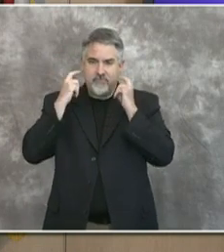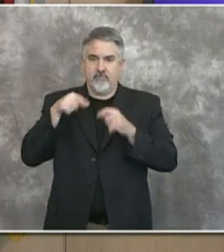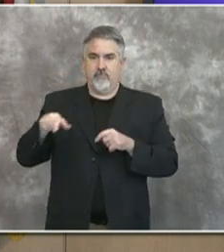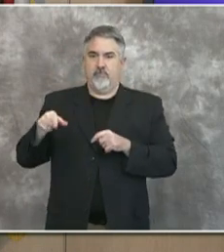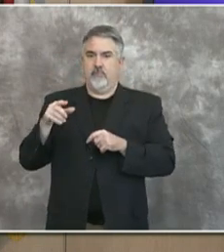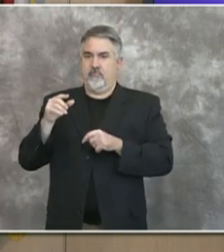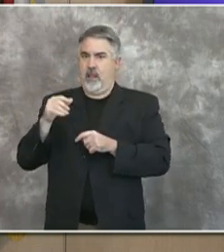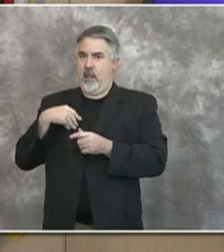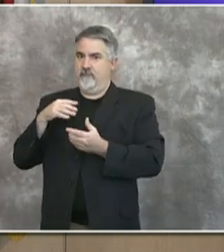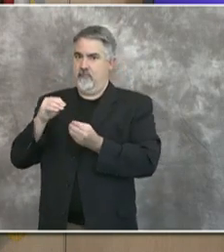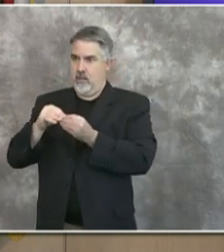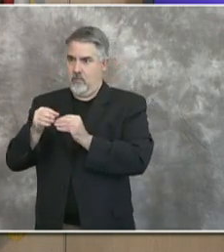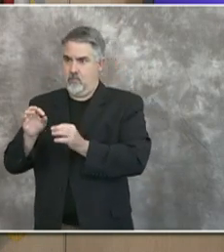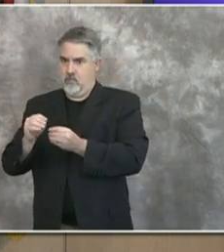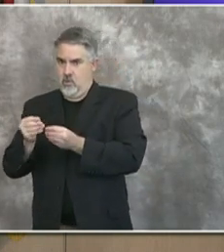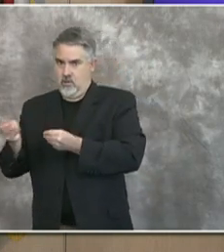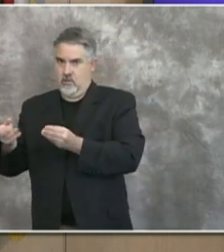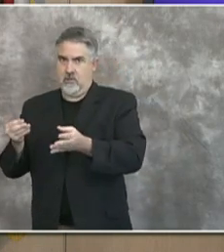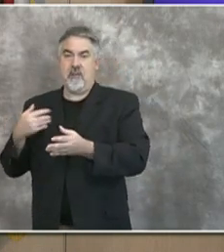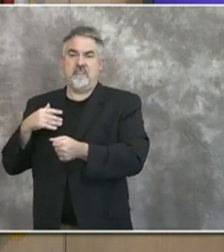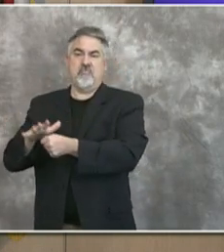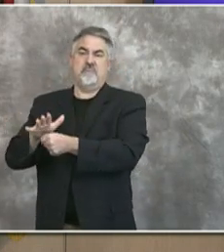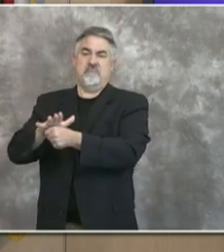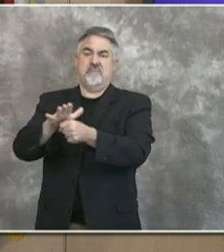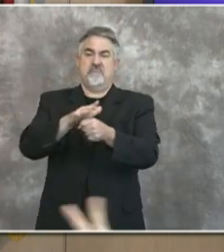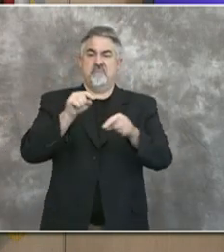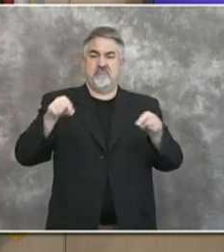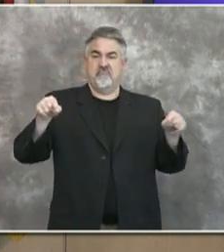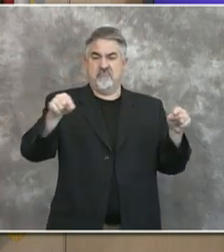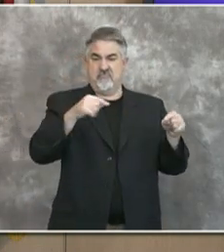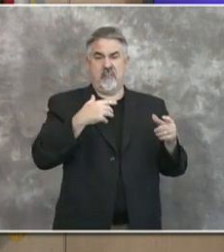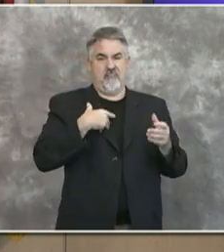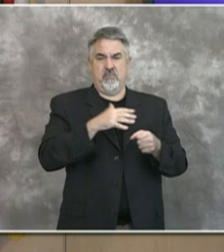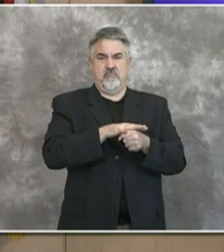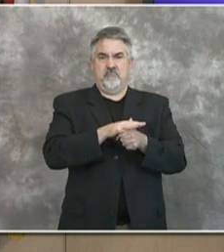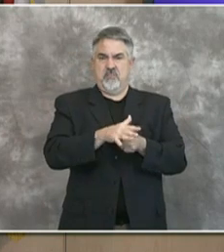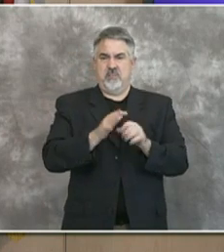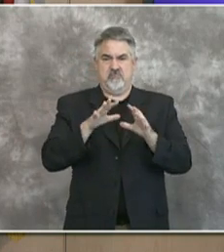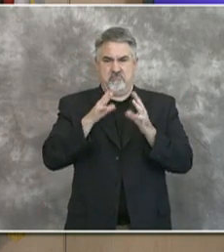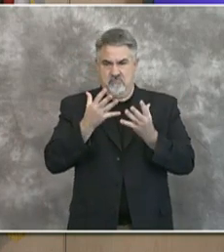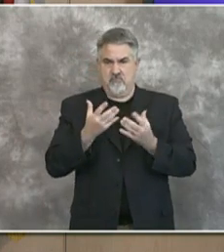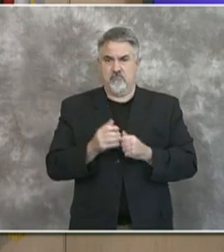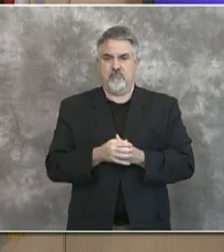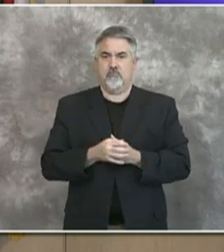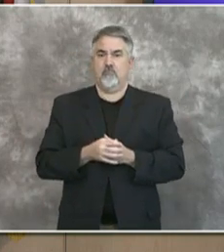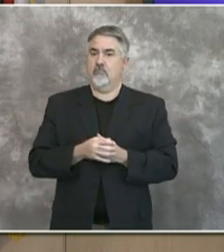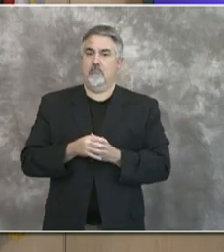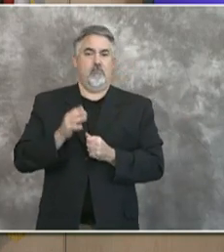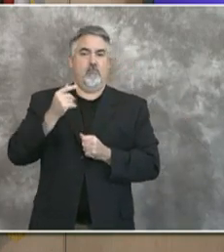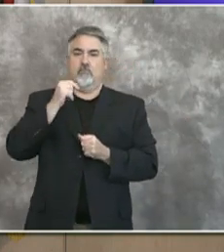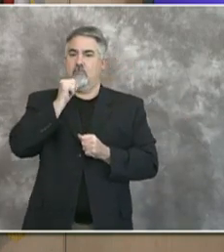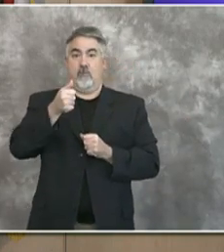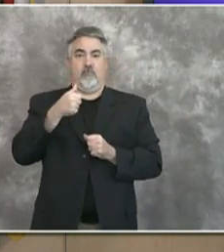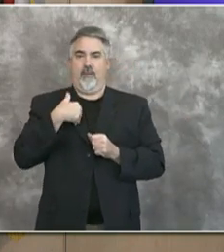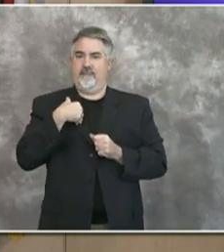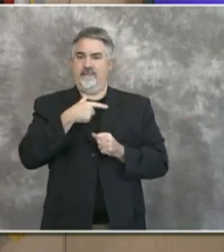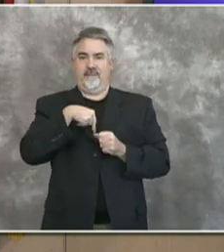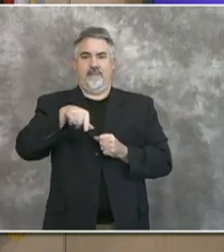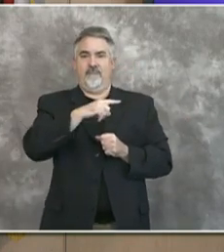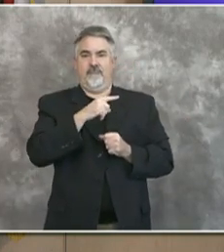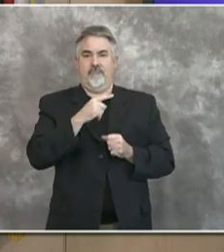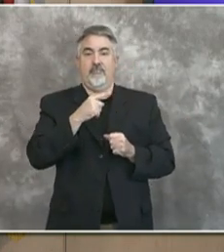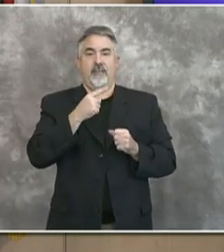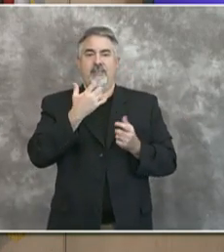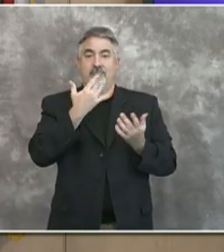every jurisdiction, probably on the planet. San Diego County is trying to acquire all of these. Our hospitals are